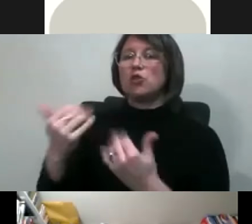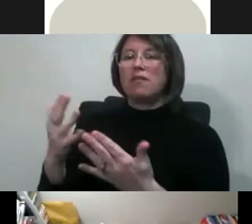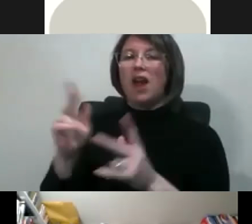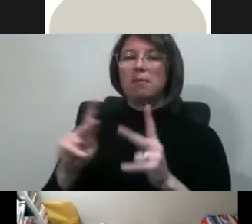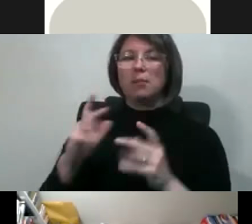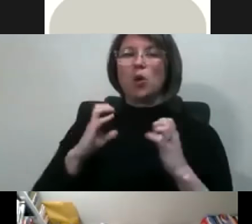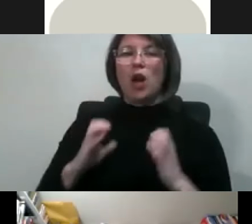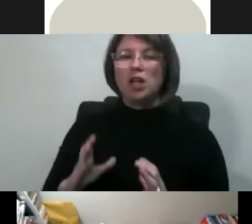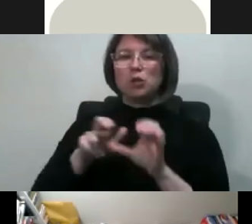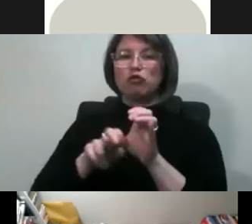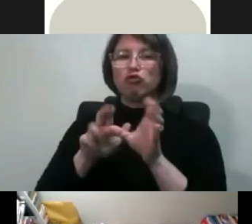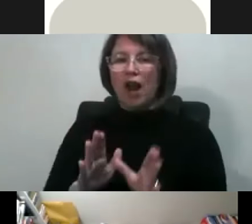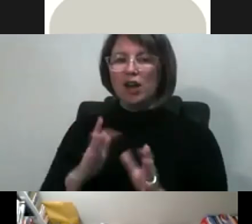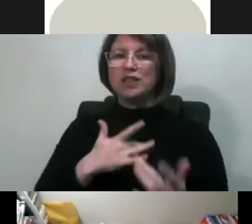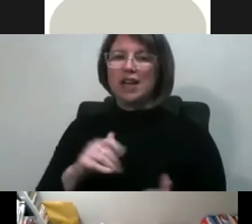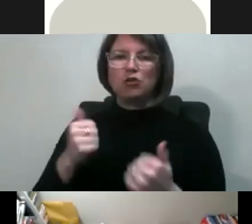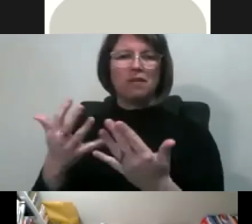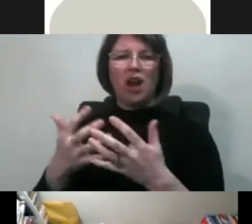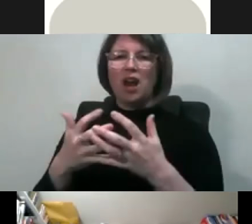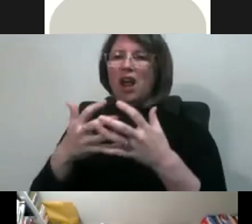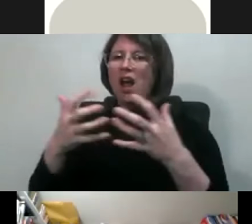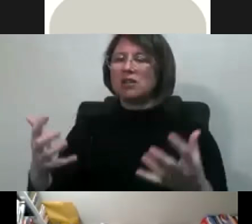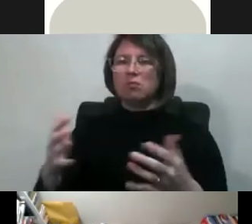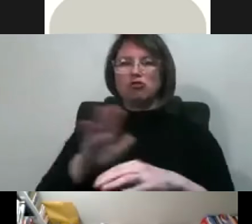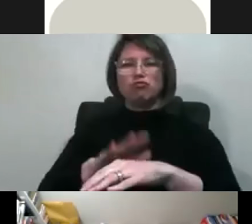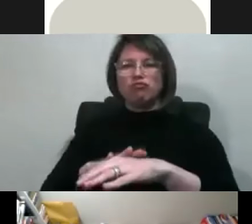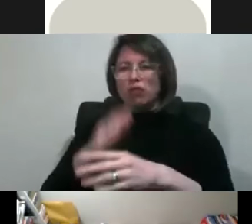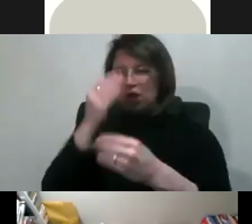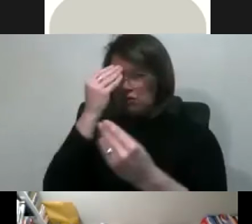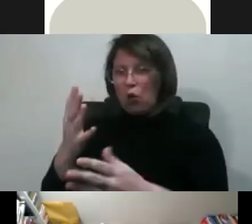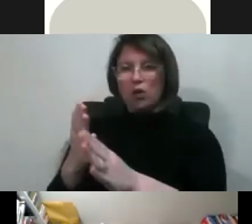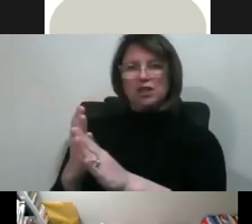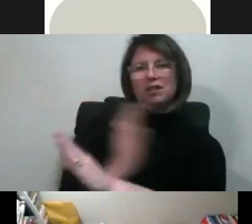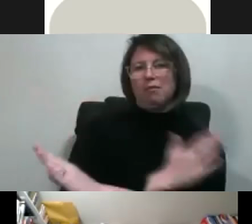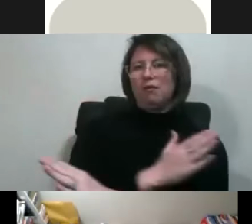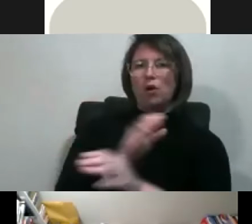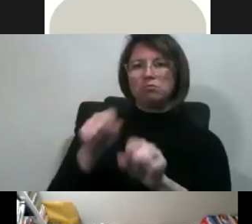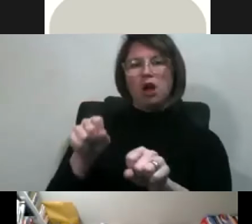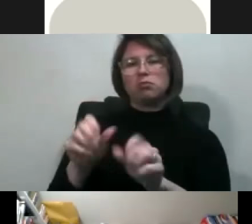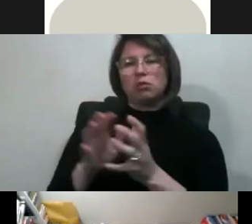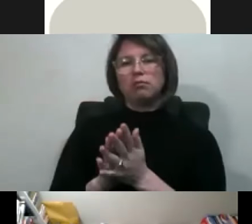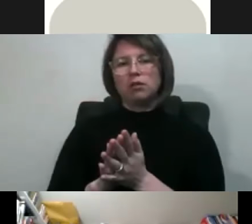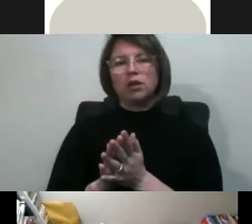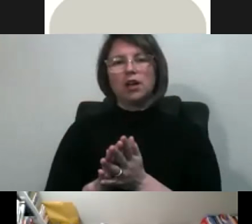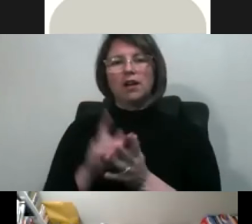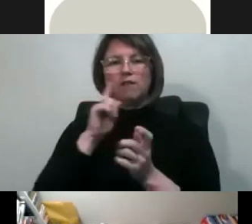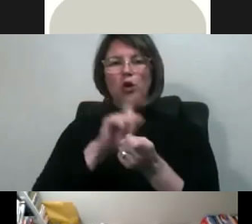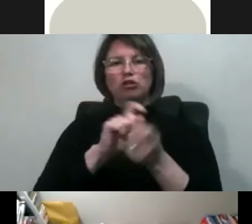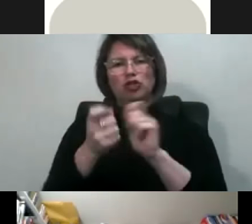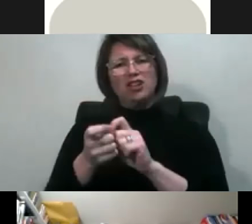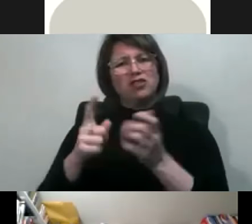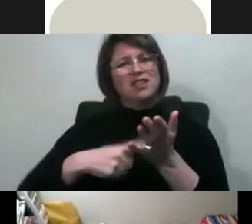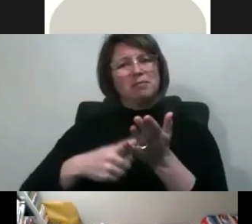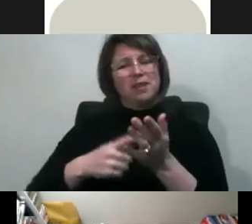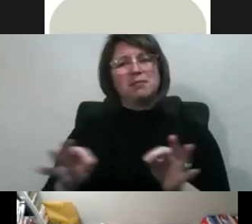and riders, as much time as possible when it comes to the schedule, recognizing that the changes can be significant